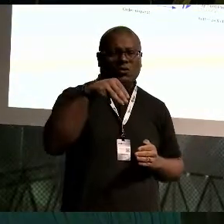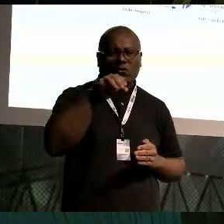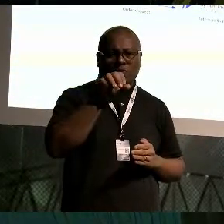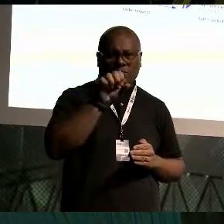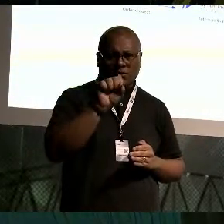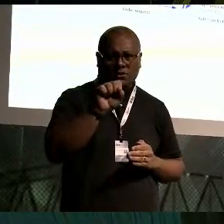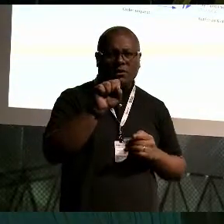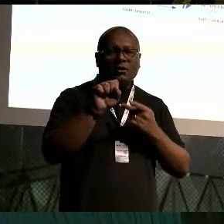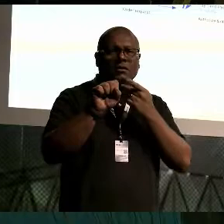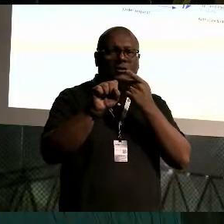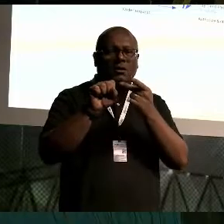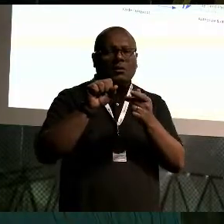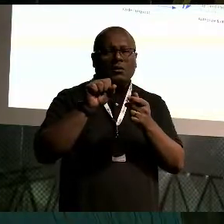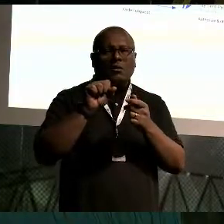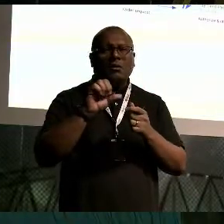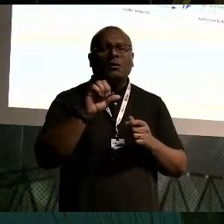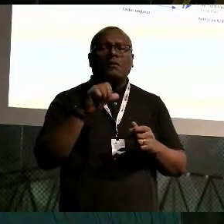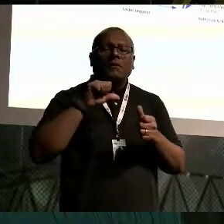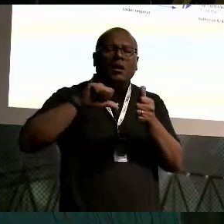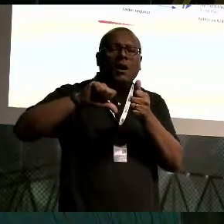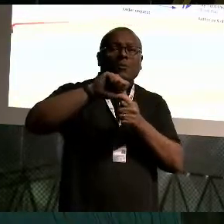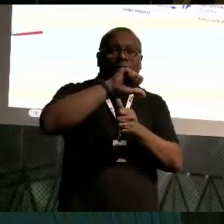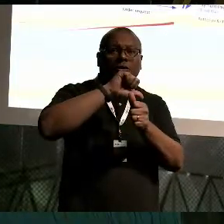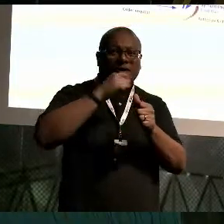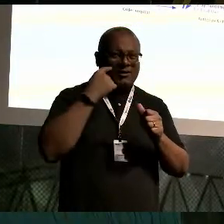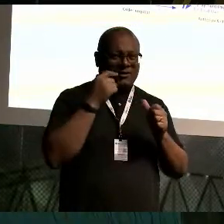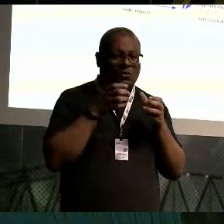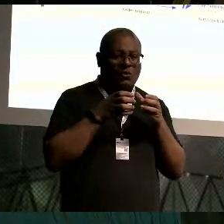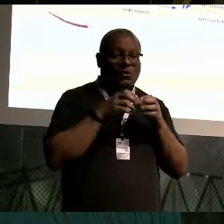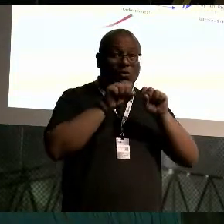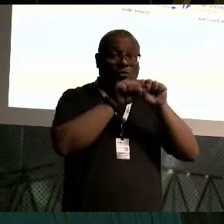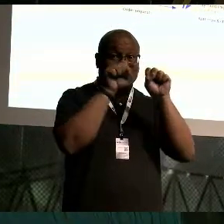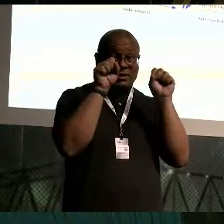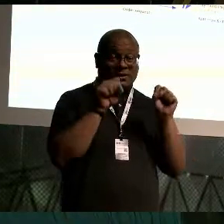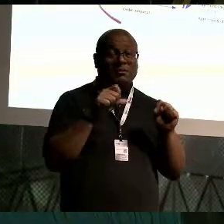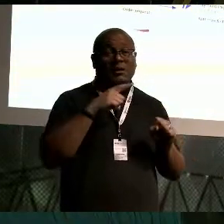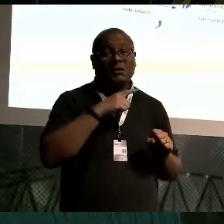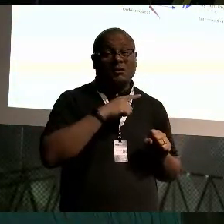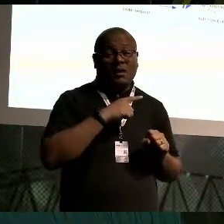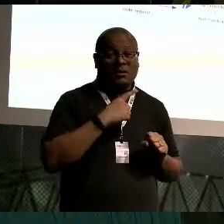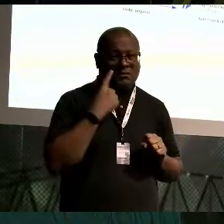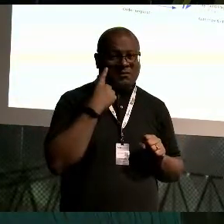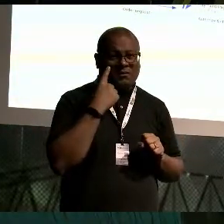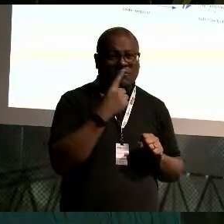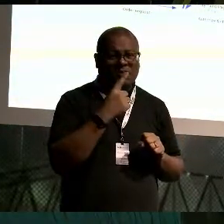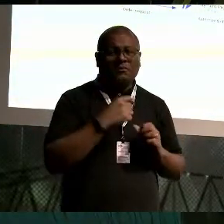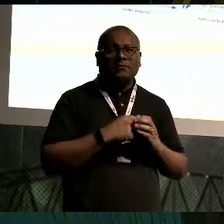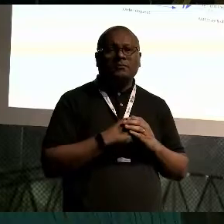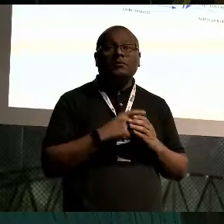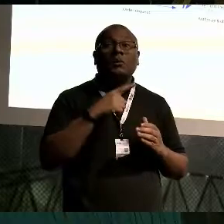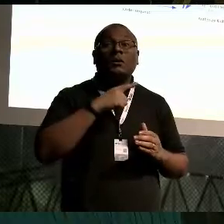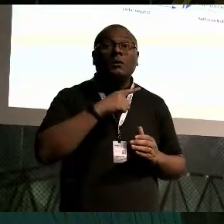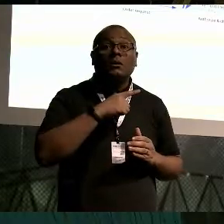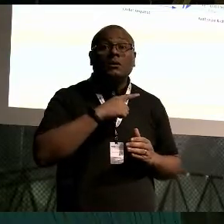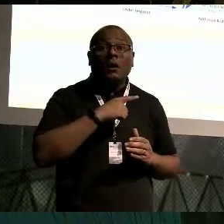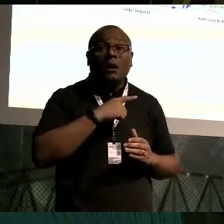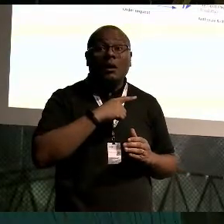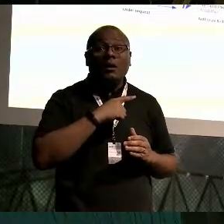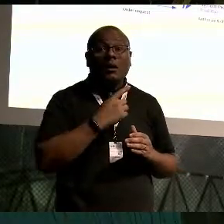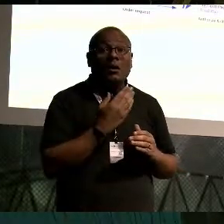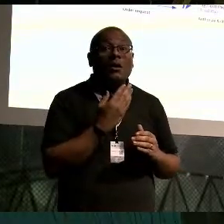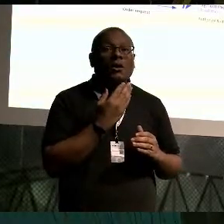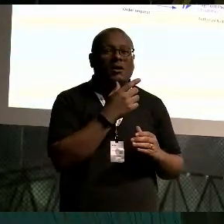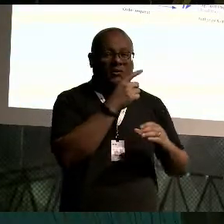what I call chaining. So in this model, maybe you have a front end that receives the requests from